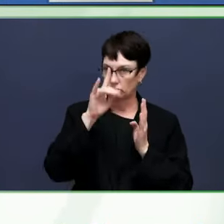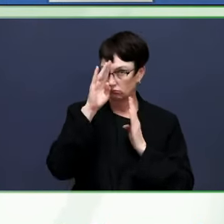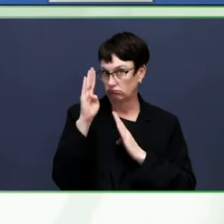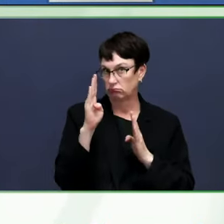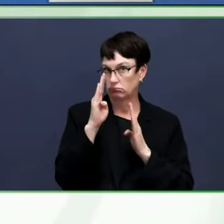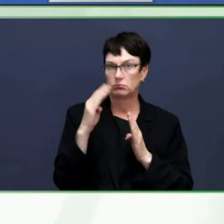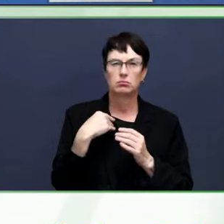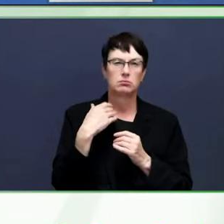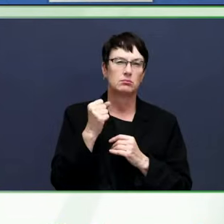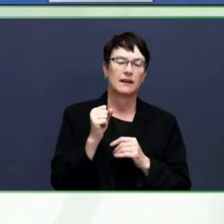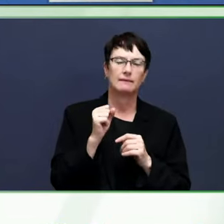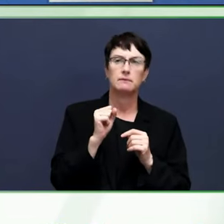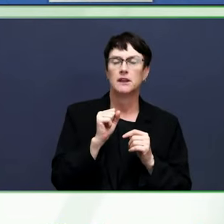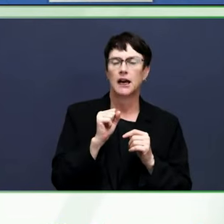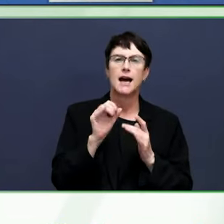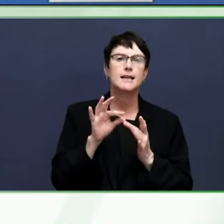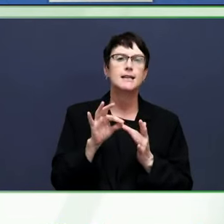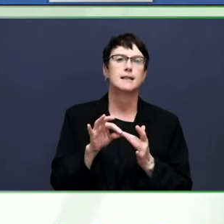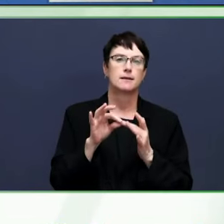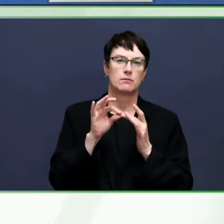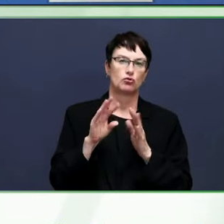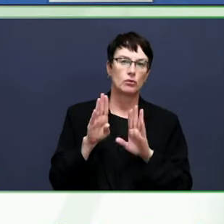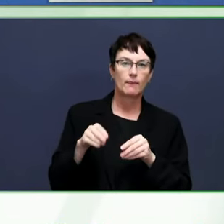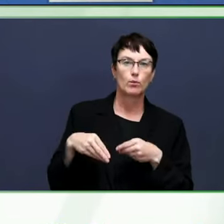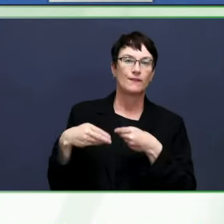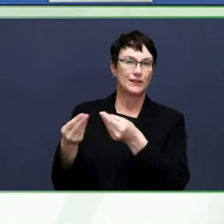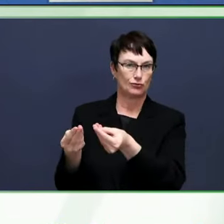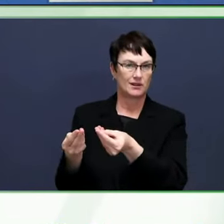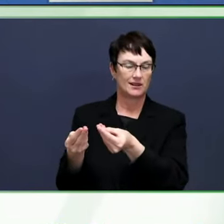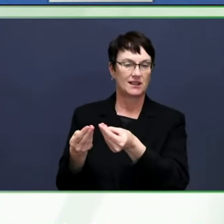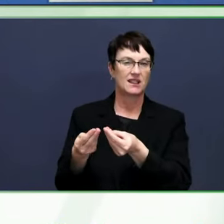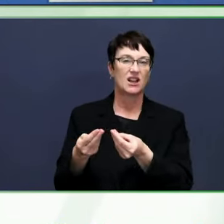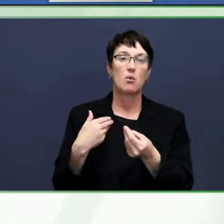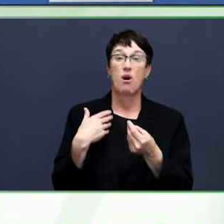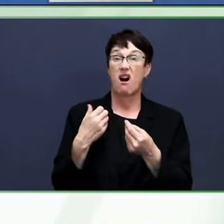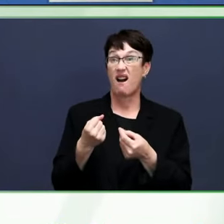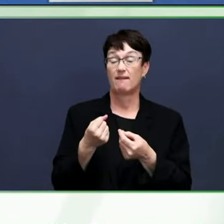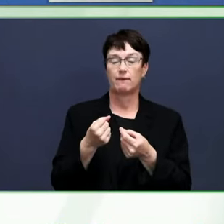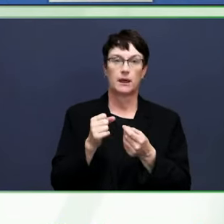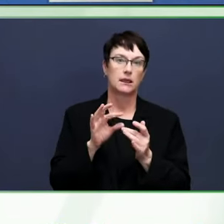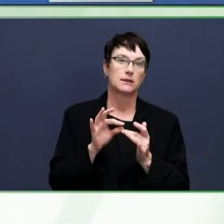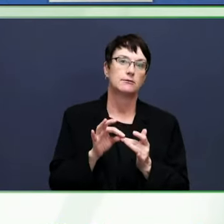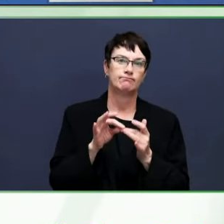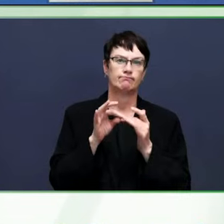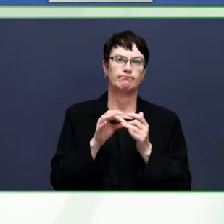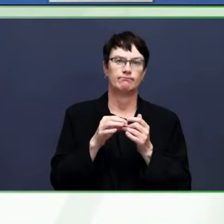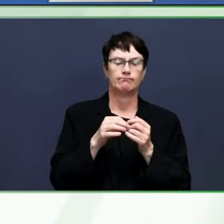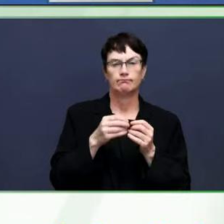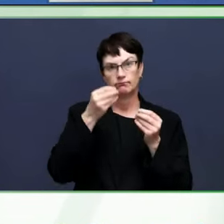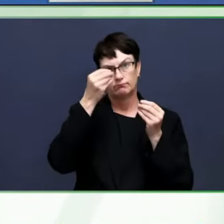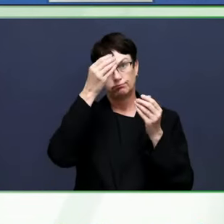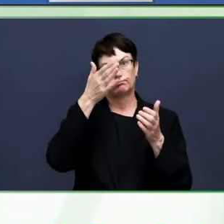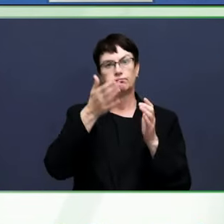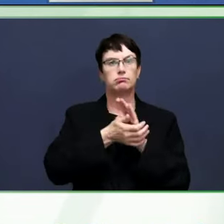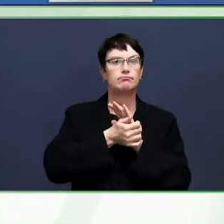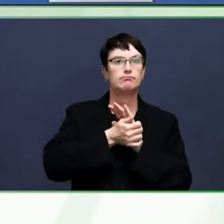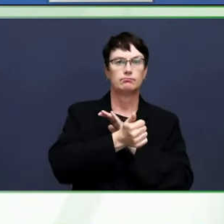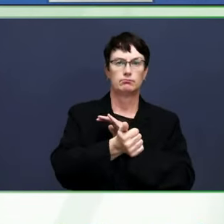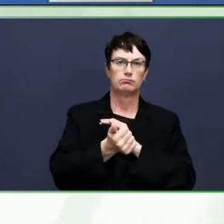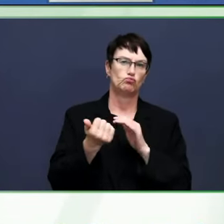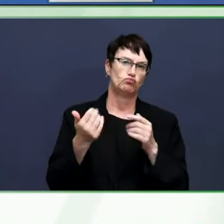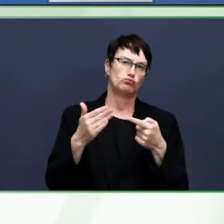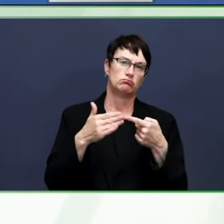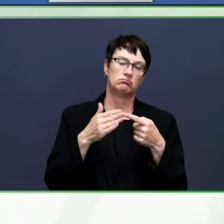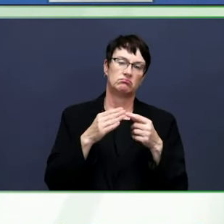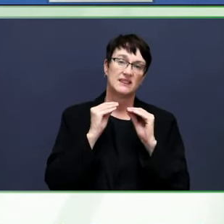specialist provision. It's specialist teachers, it's school coordinators, it's psychologists, and it's medical